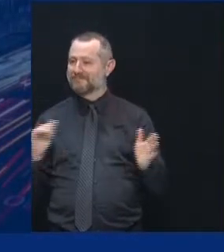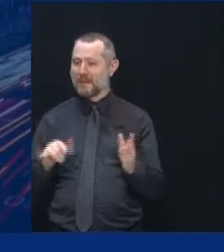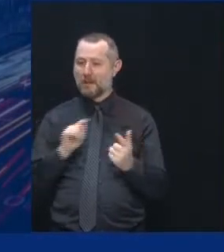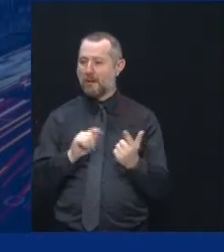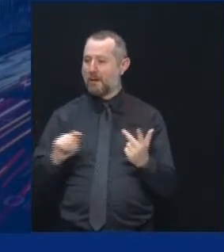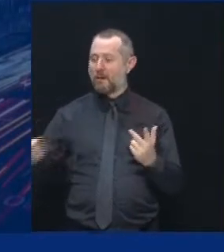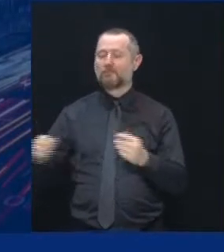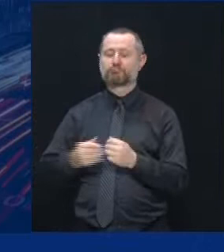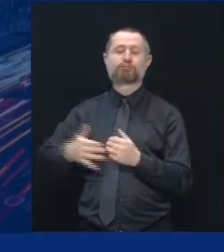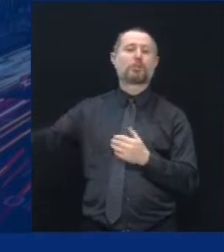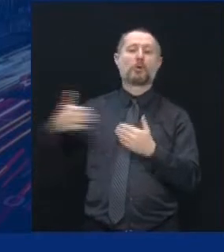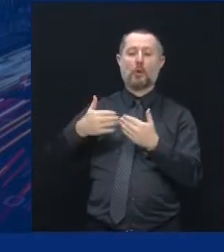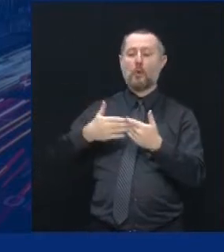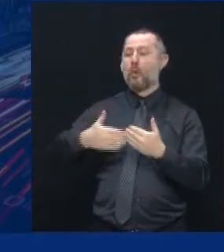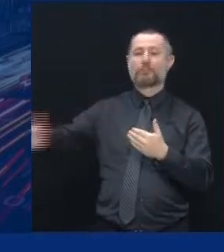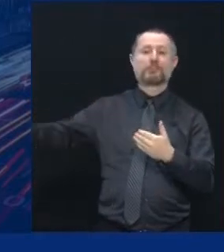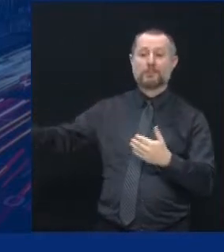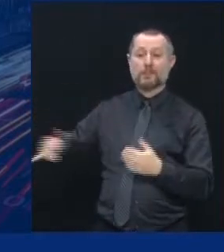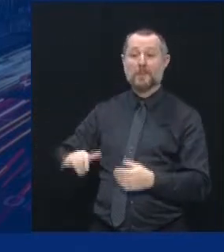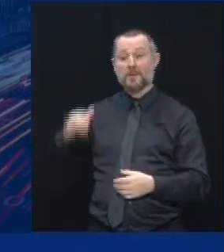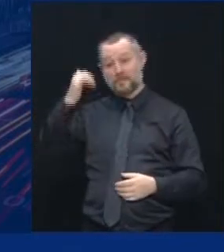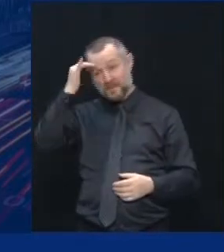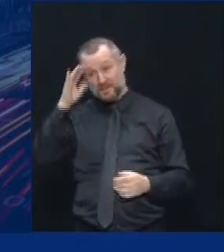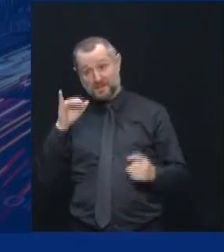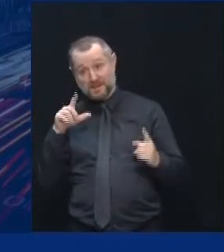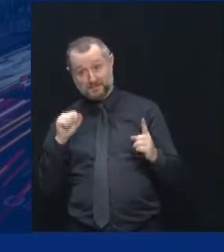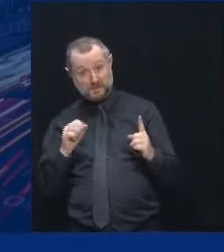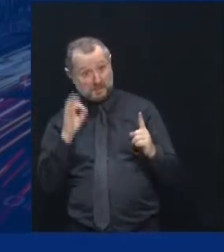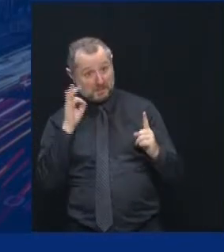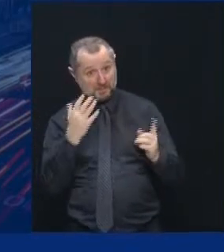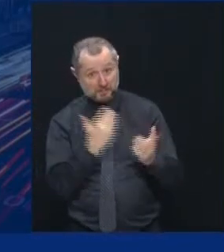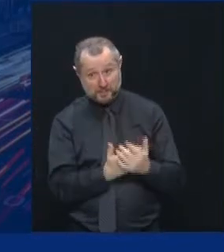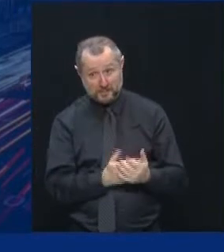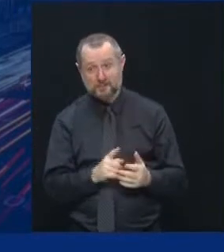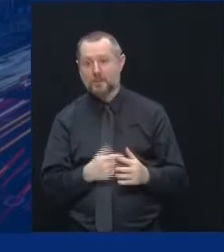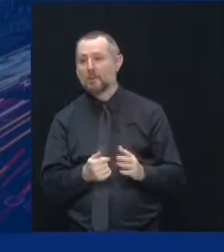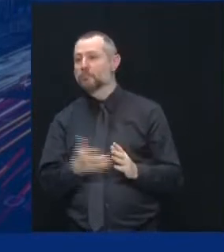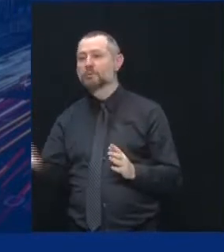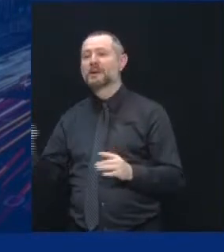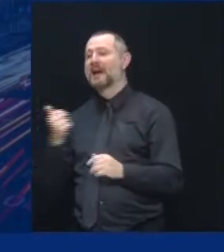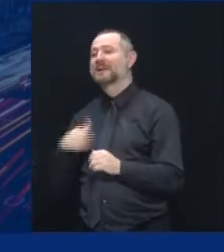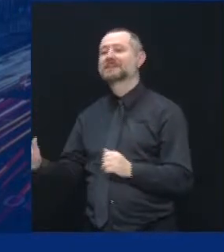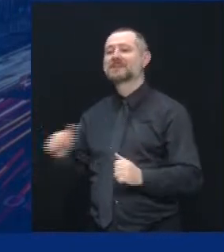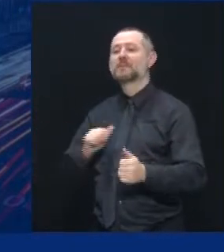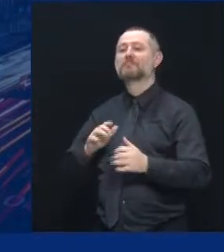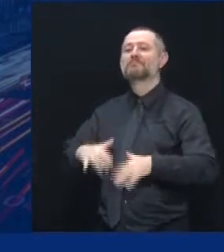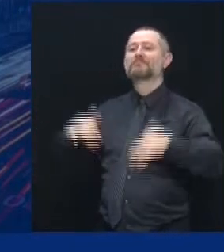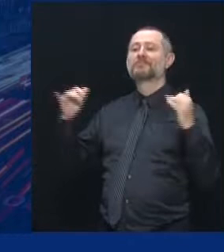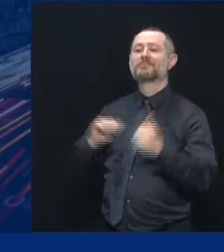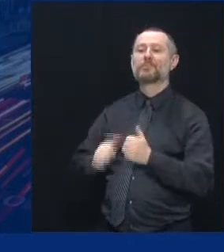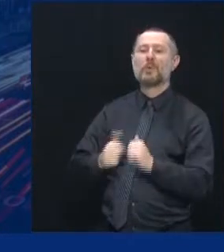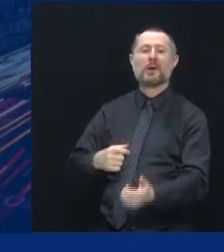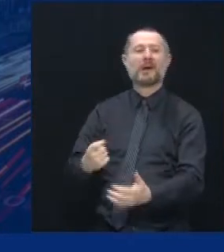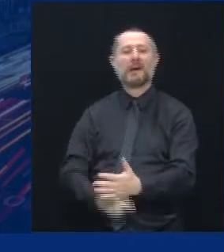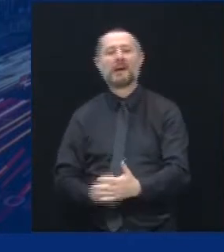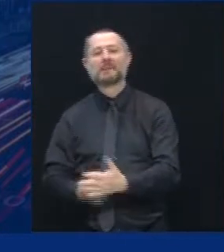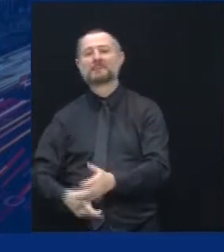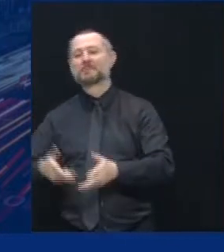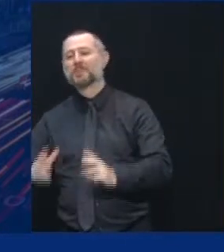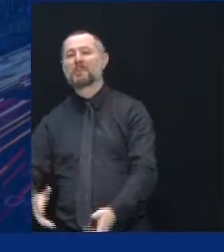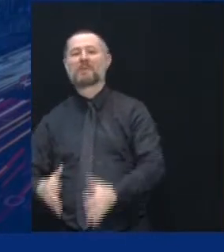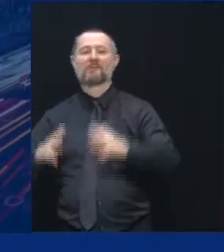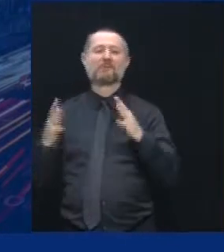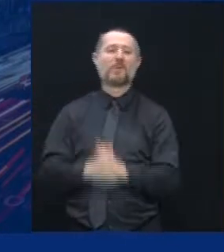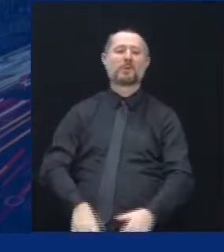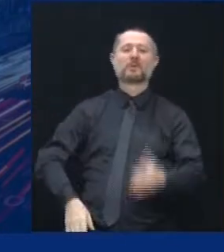Bills example. Any large stadium or arena, hockey, basketball, football, soccer, baseball, music